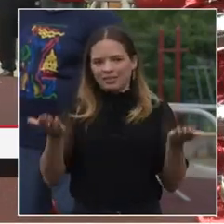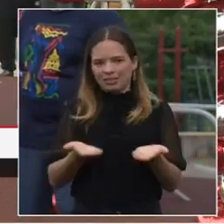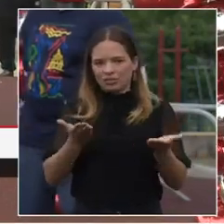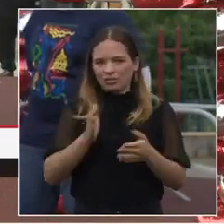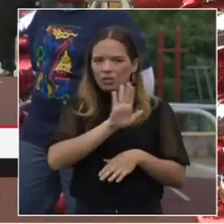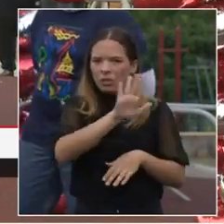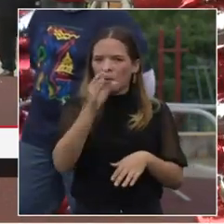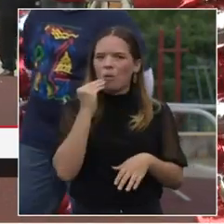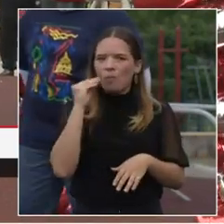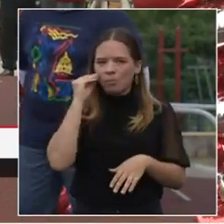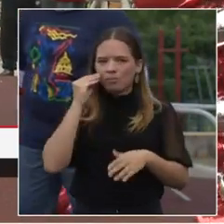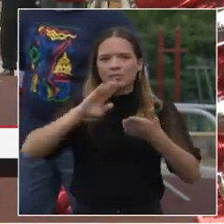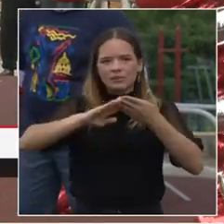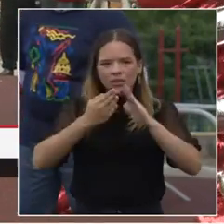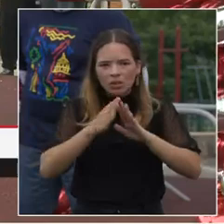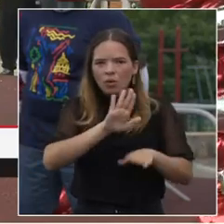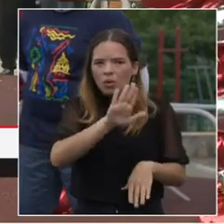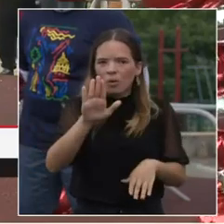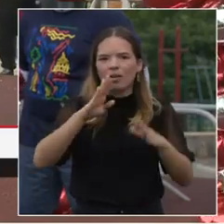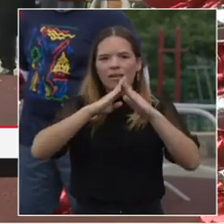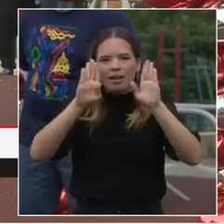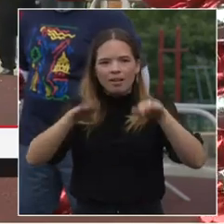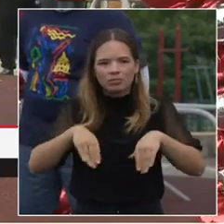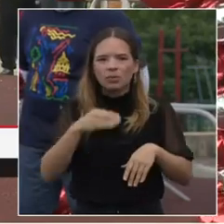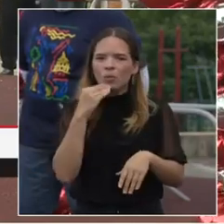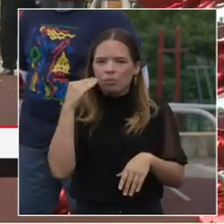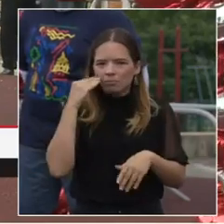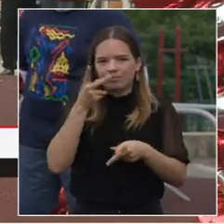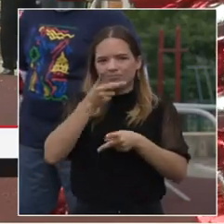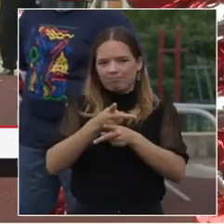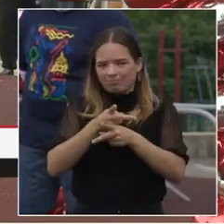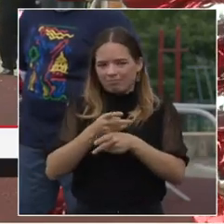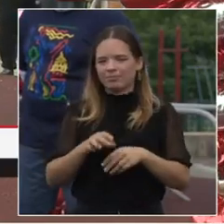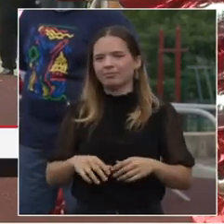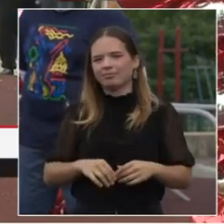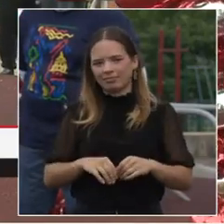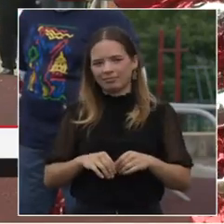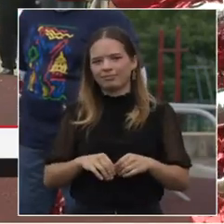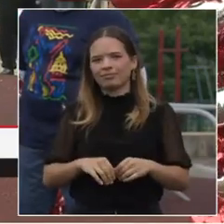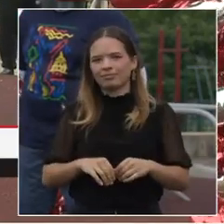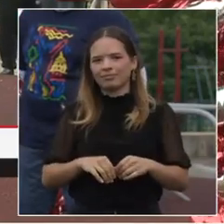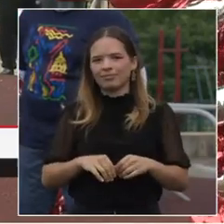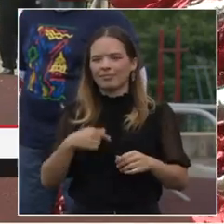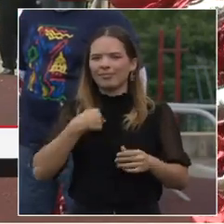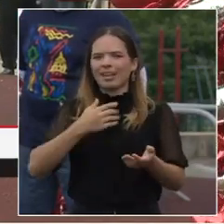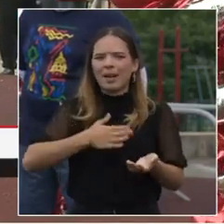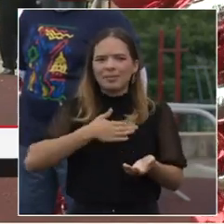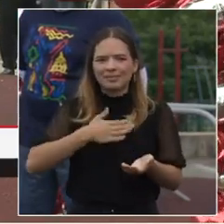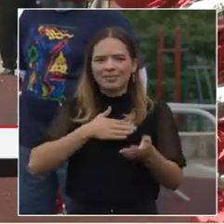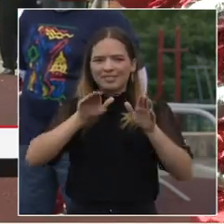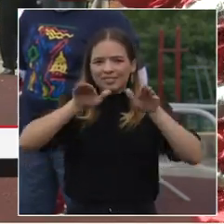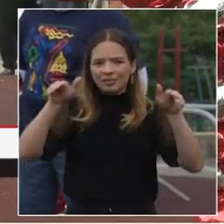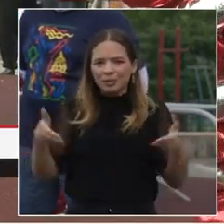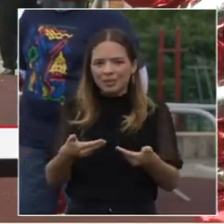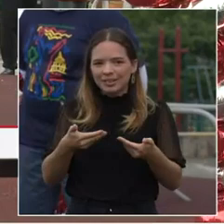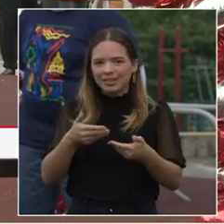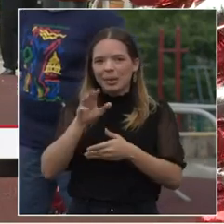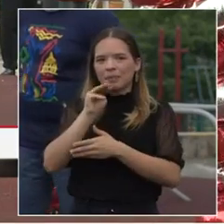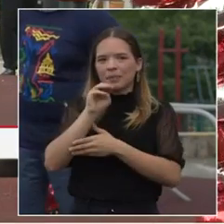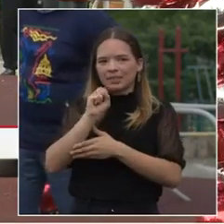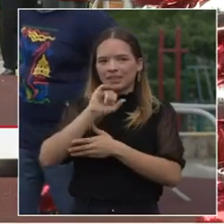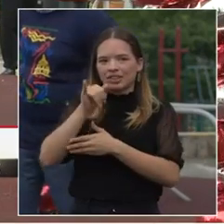or in your homes? And so I am very pleased now. I'm going to introduce Miss Jenkins, I hope. Is that